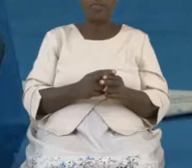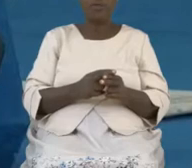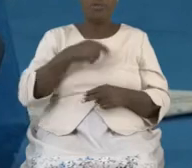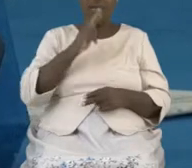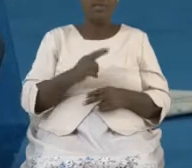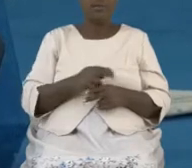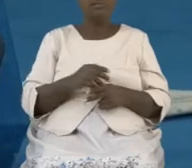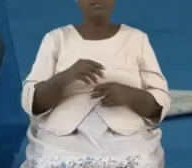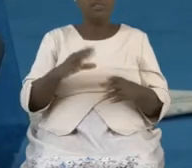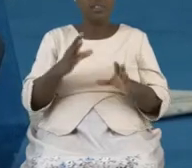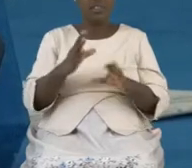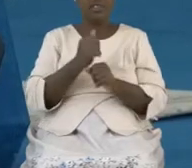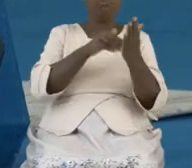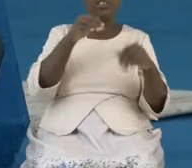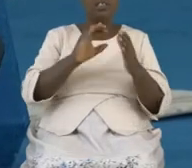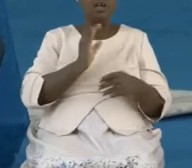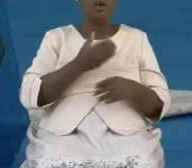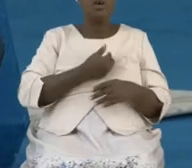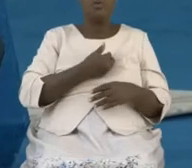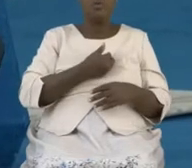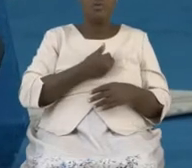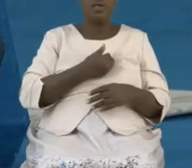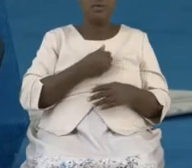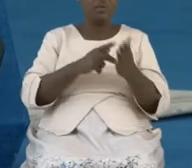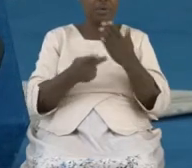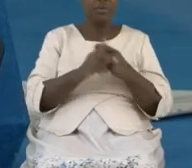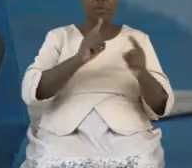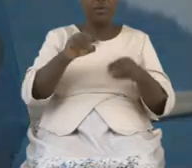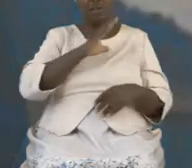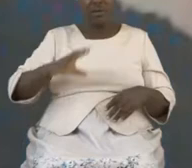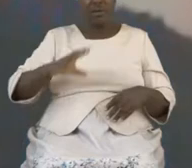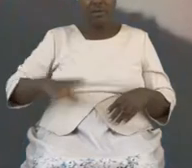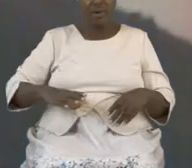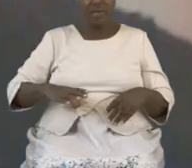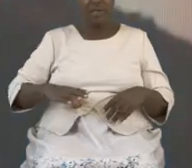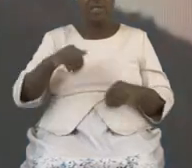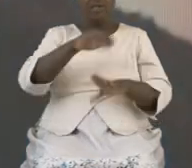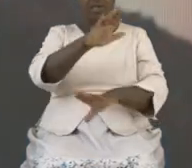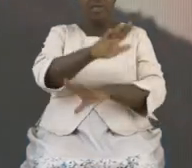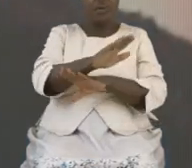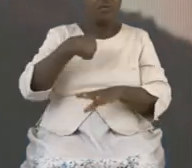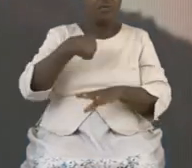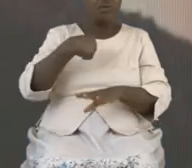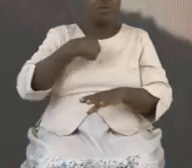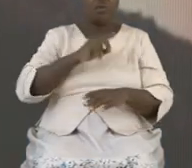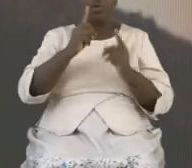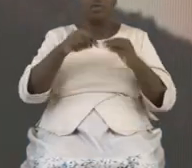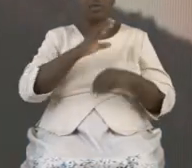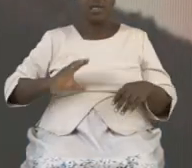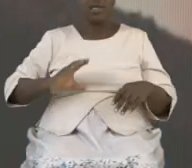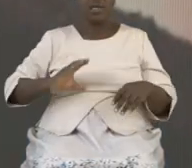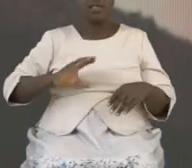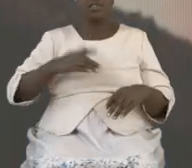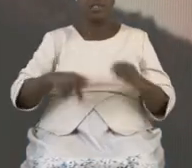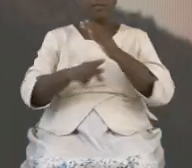are talking about Christ the Passover. Christ our peace, Christ our power, and Christ